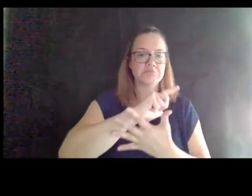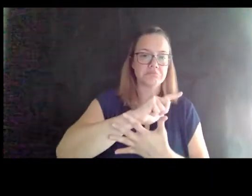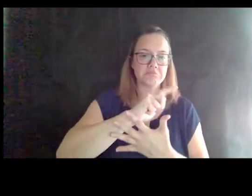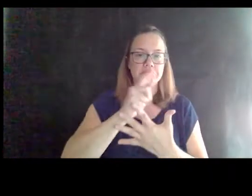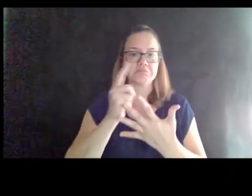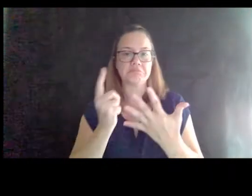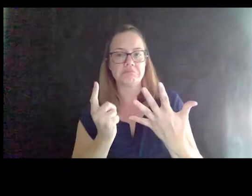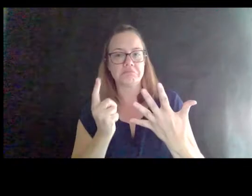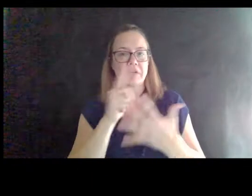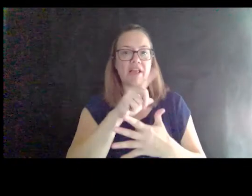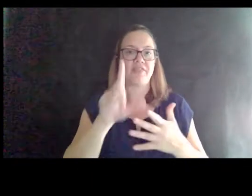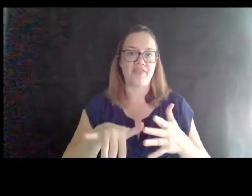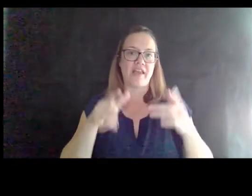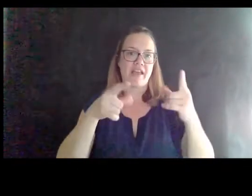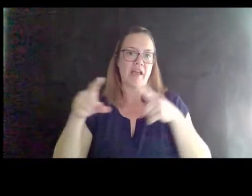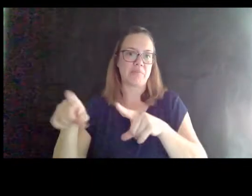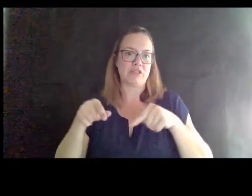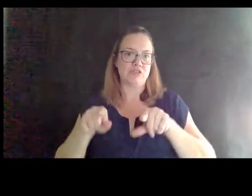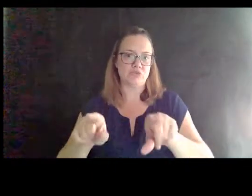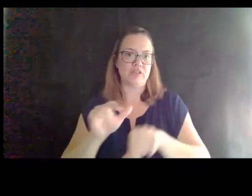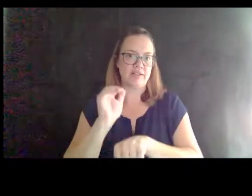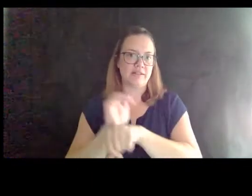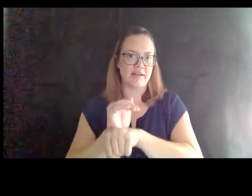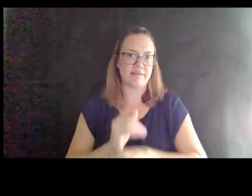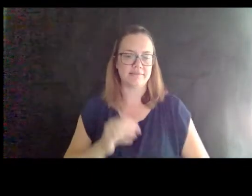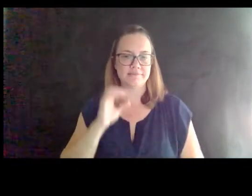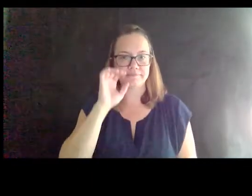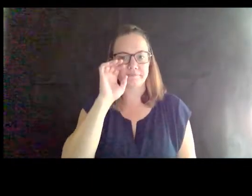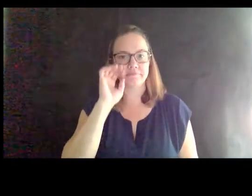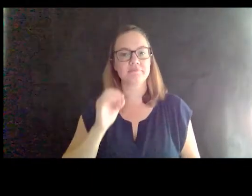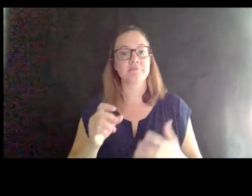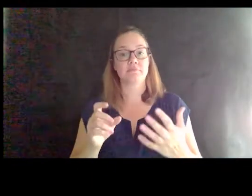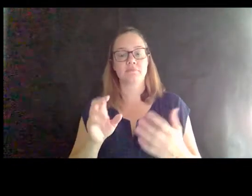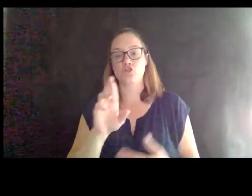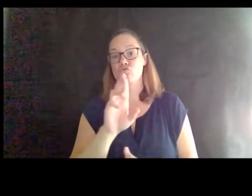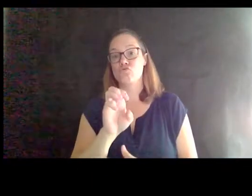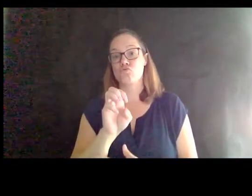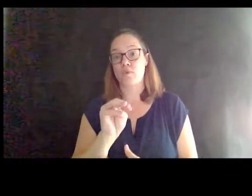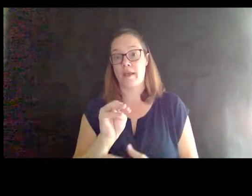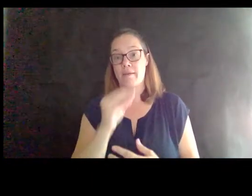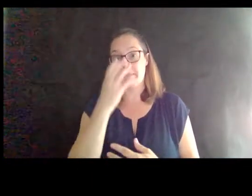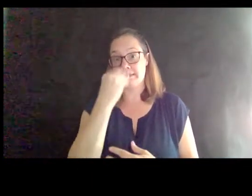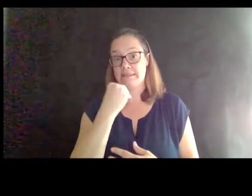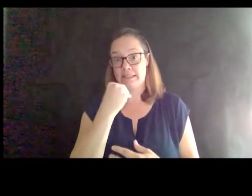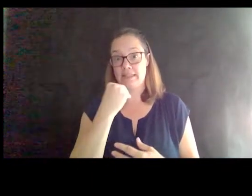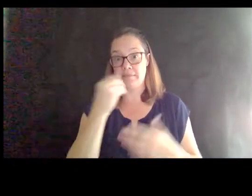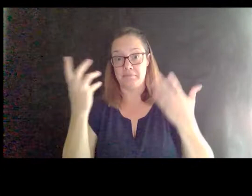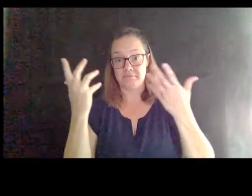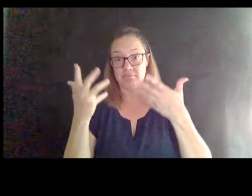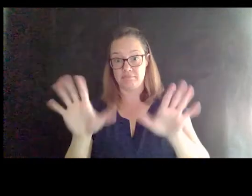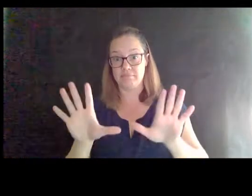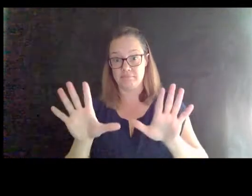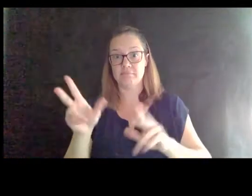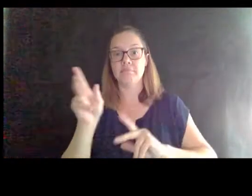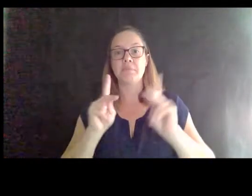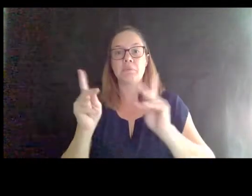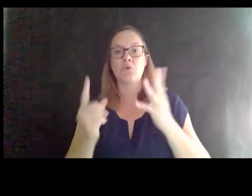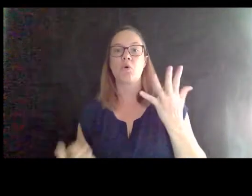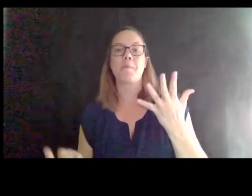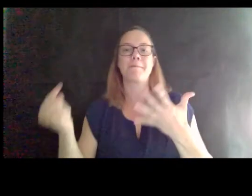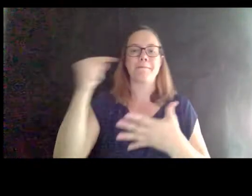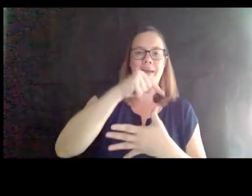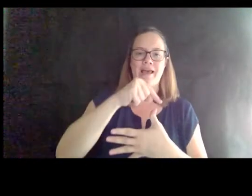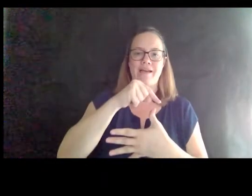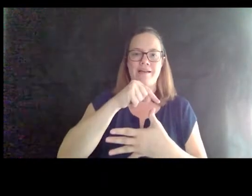moves along throughout the night. After REM sleep, an individual returns to stage one of